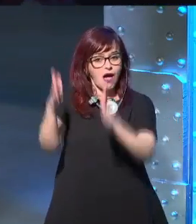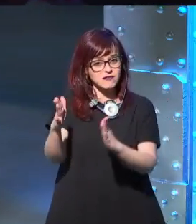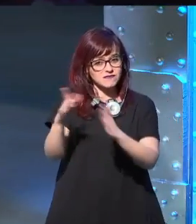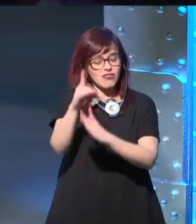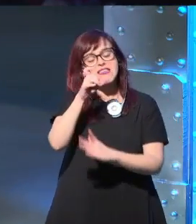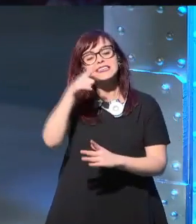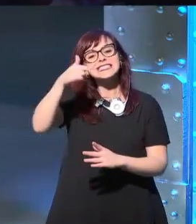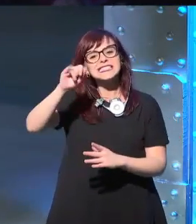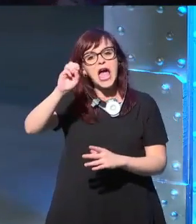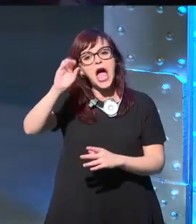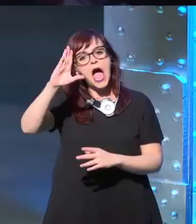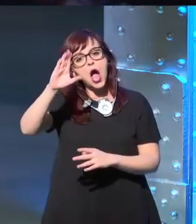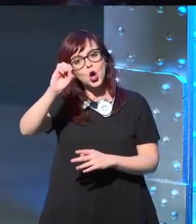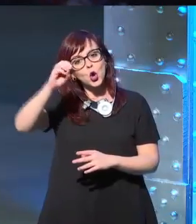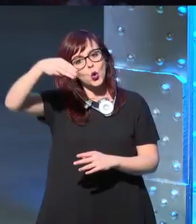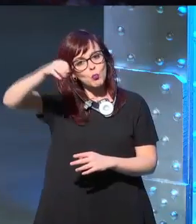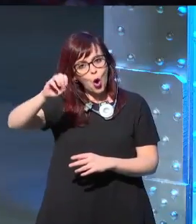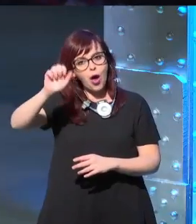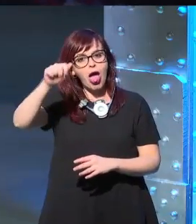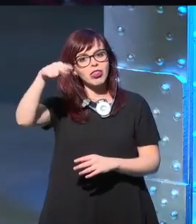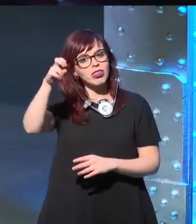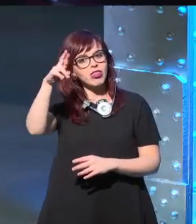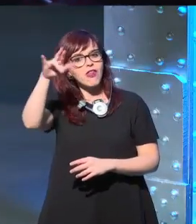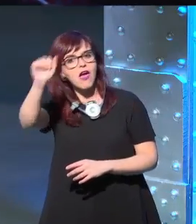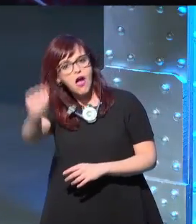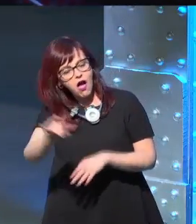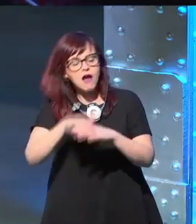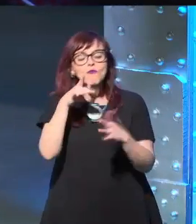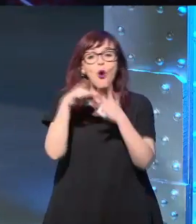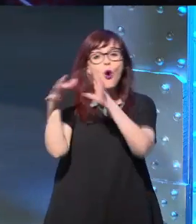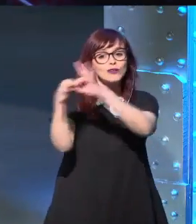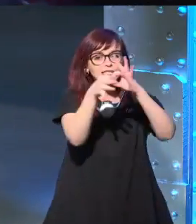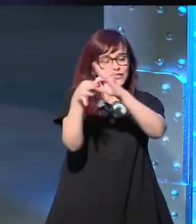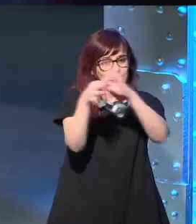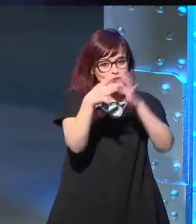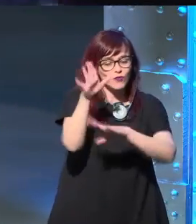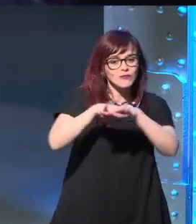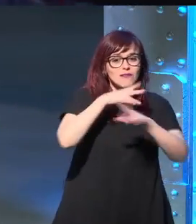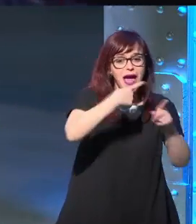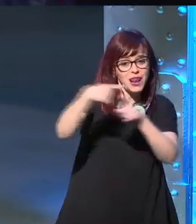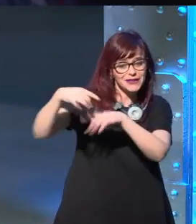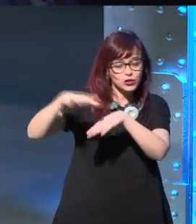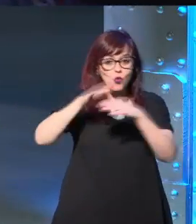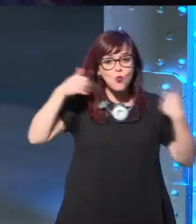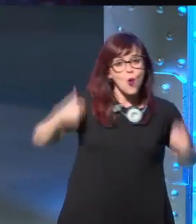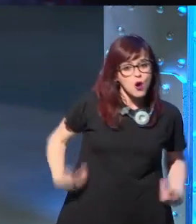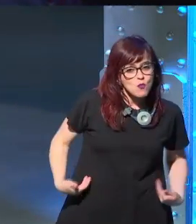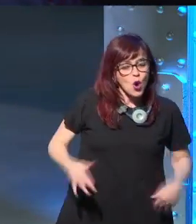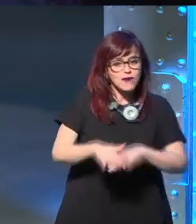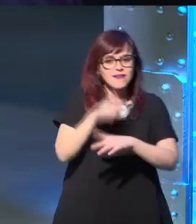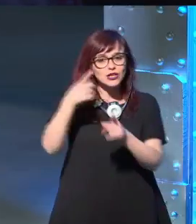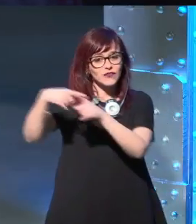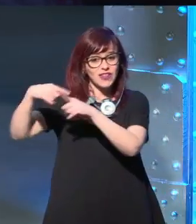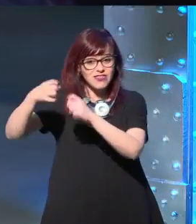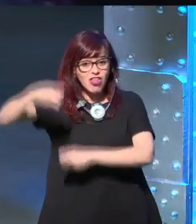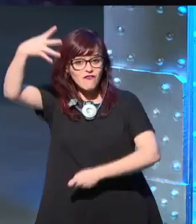sitting there, each doing their drawing of Vitruvian man, hoping that young Salai doesn't mess it up with the